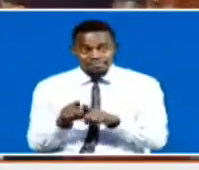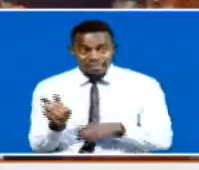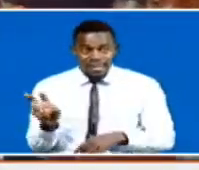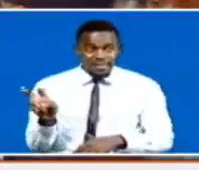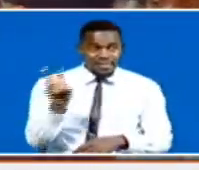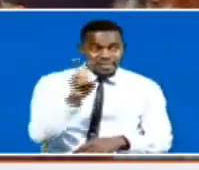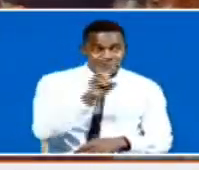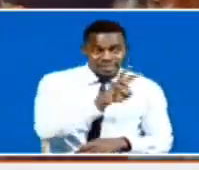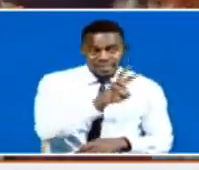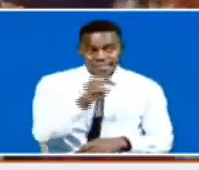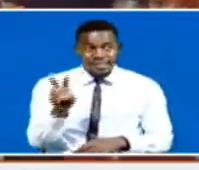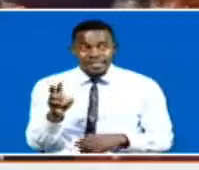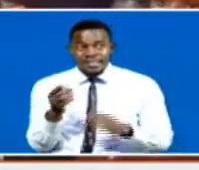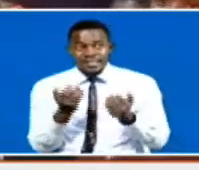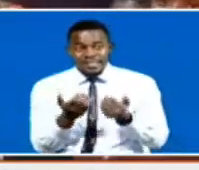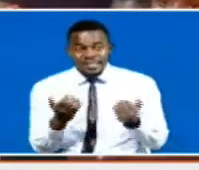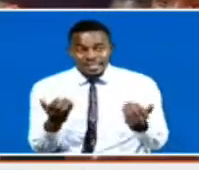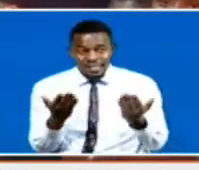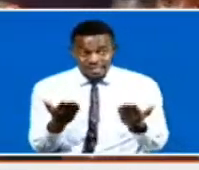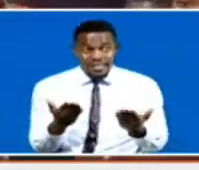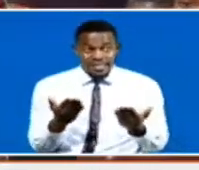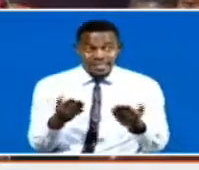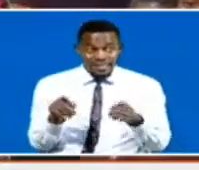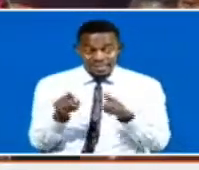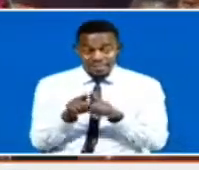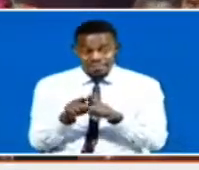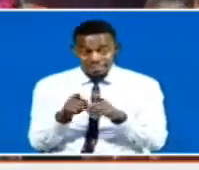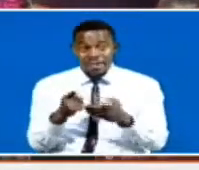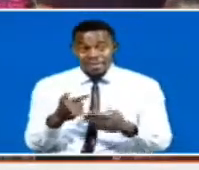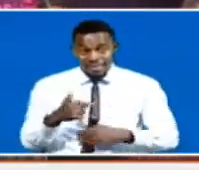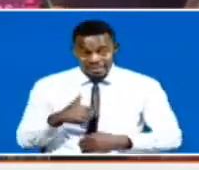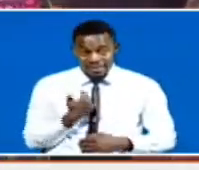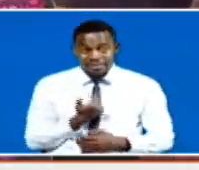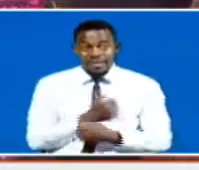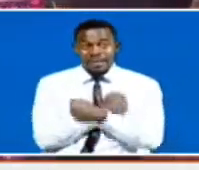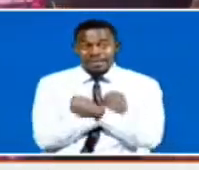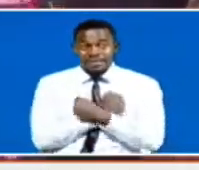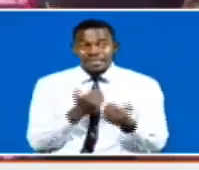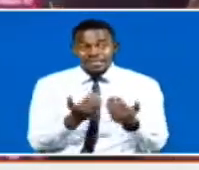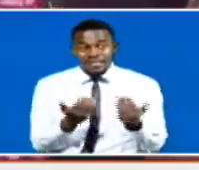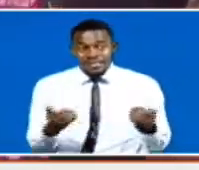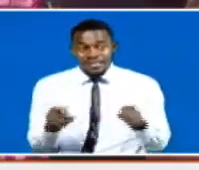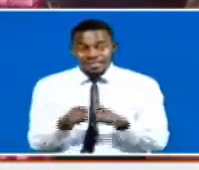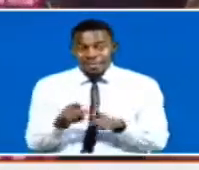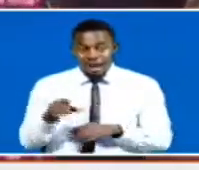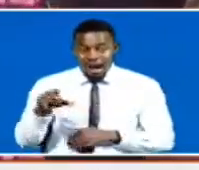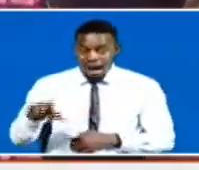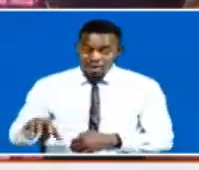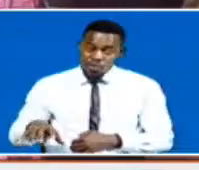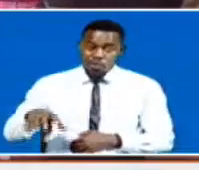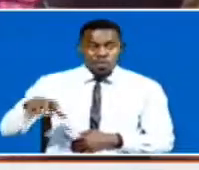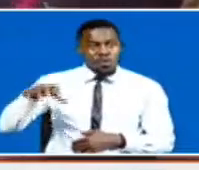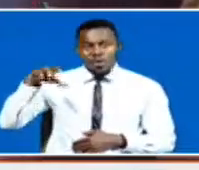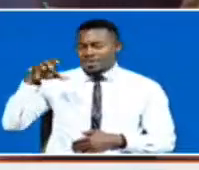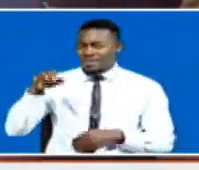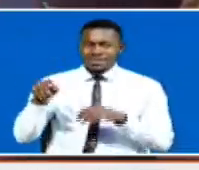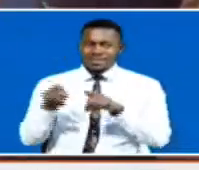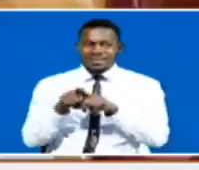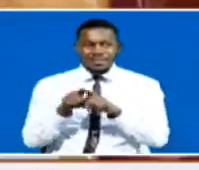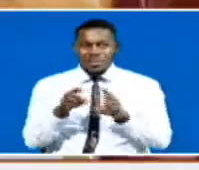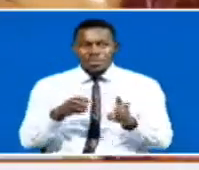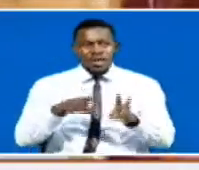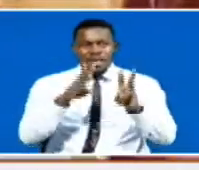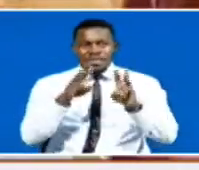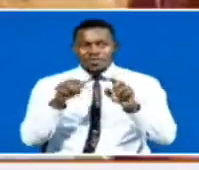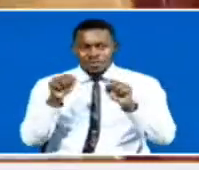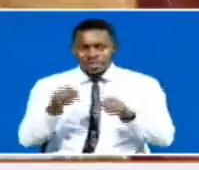children. You guys know how I love children and how I always want to be around them. So today